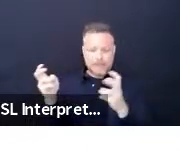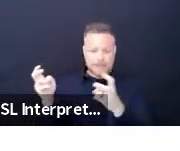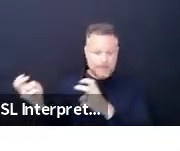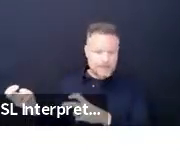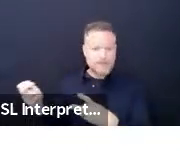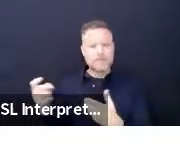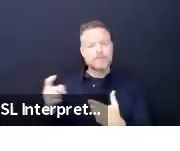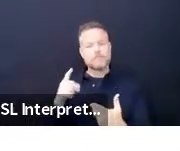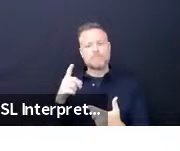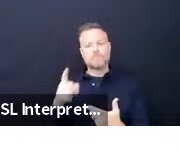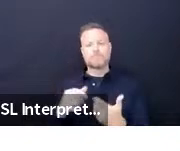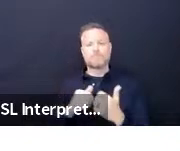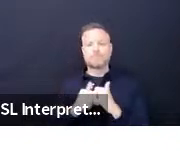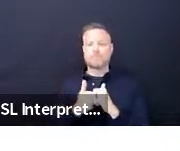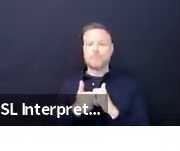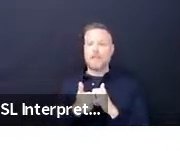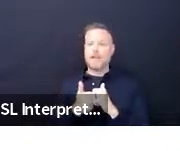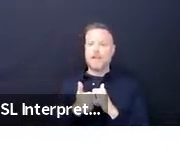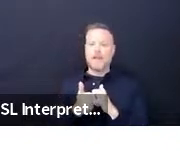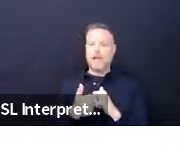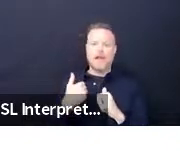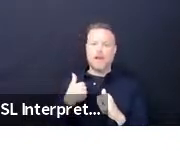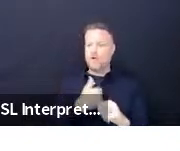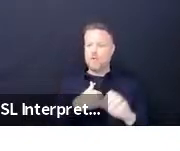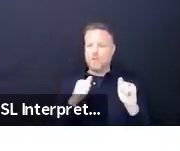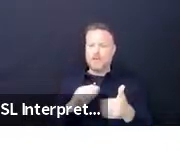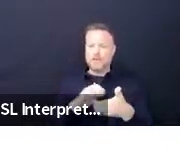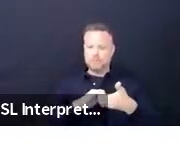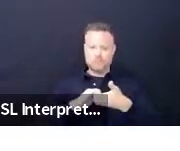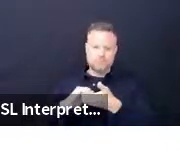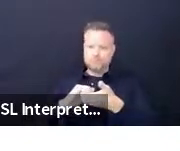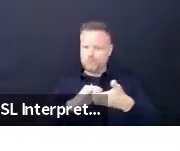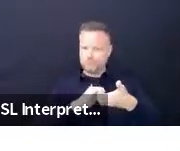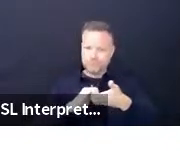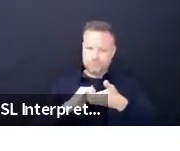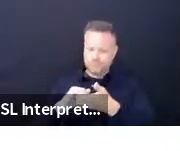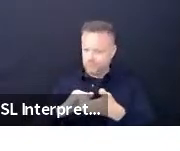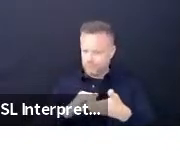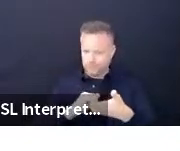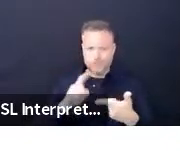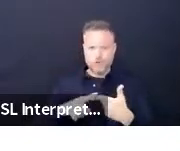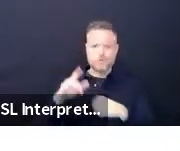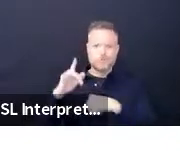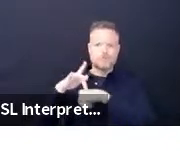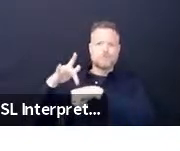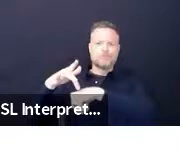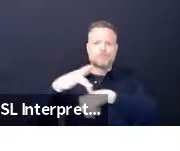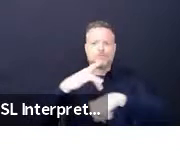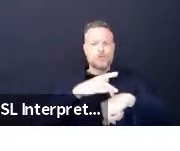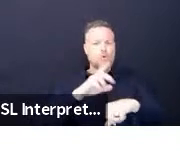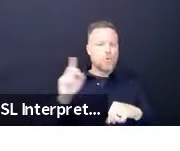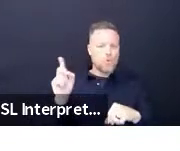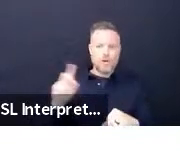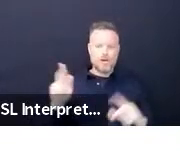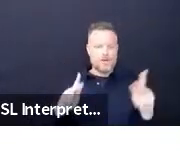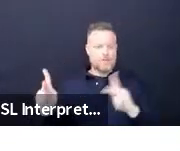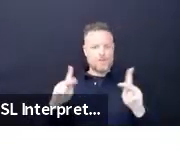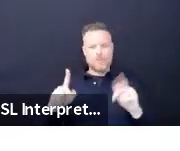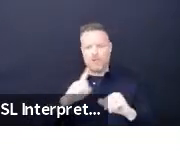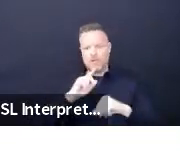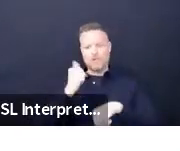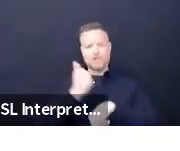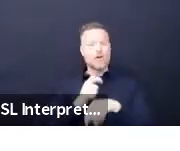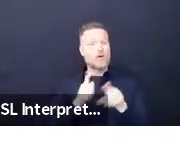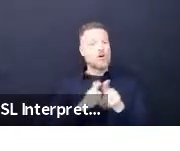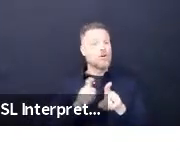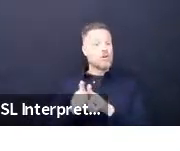How can we work better together to go to where the people are, including how can the